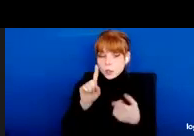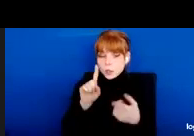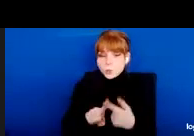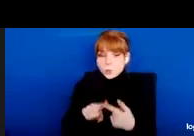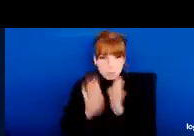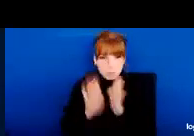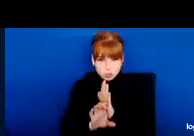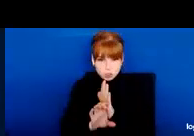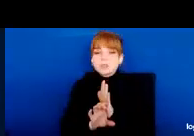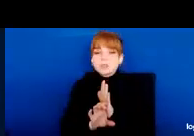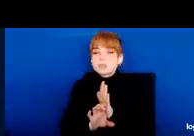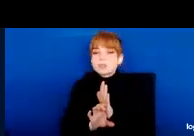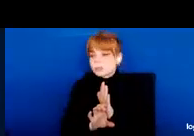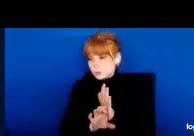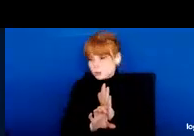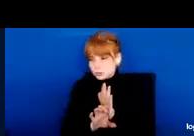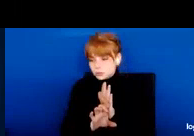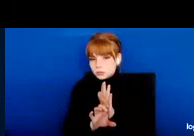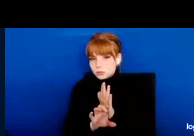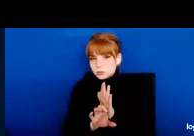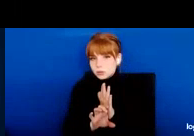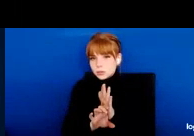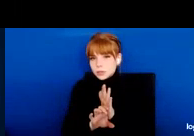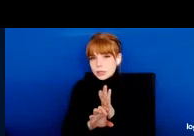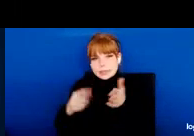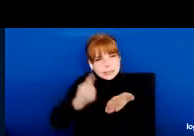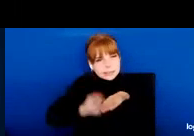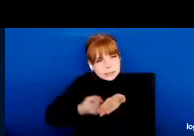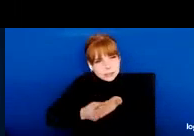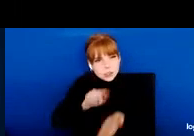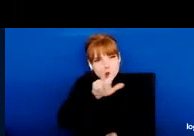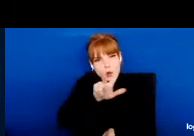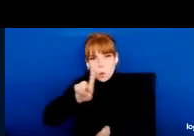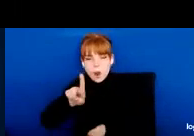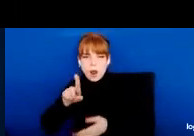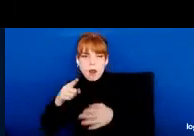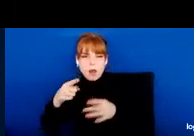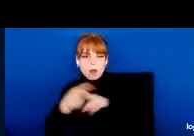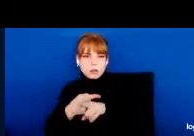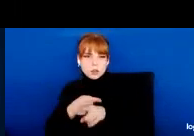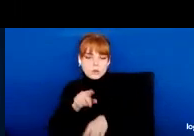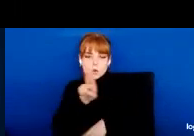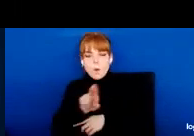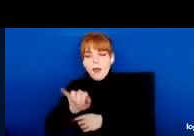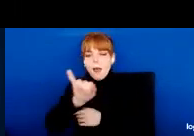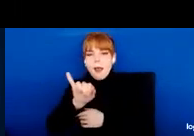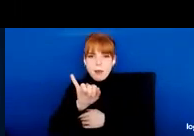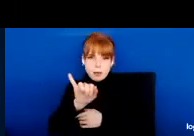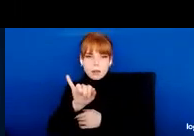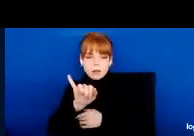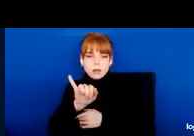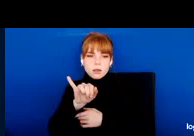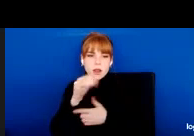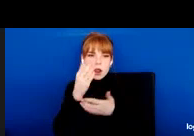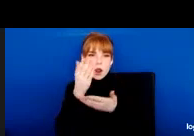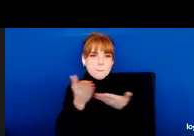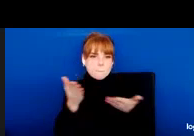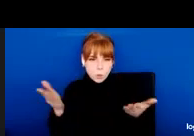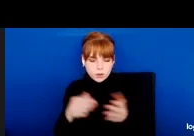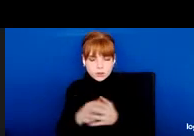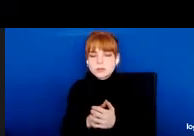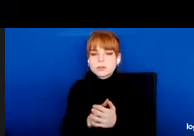talks about 3:1 contrast of user interface components. It talks about a couple parts of these components. One term it uses